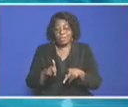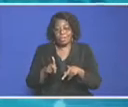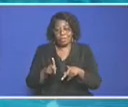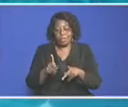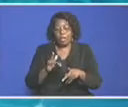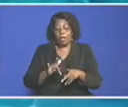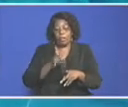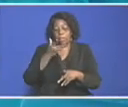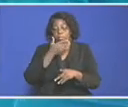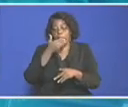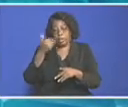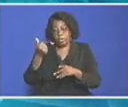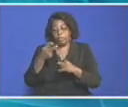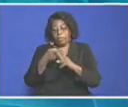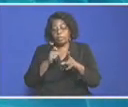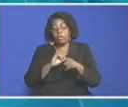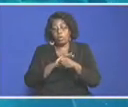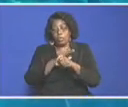from COVID-19.